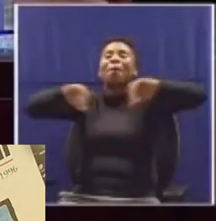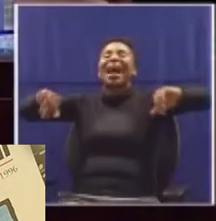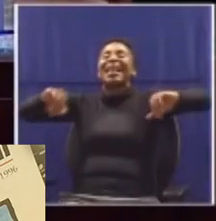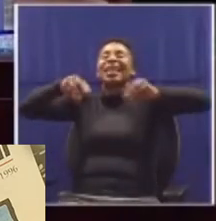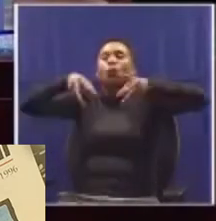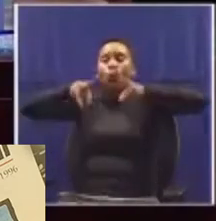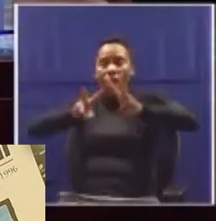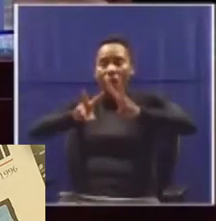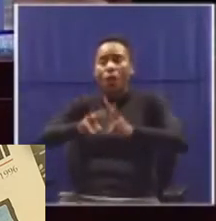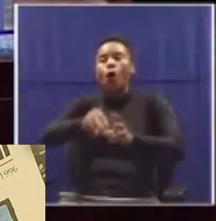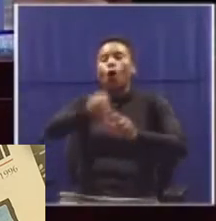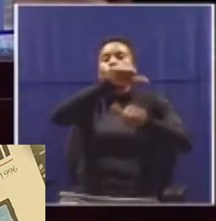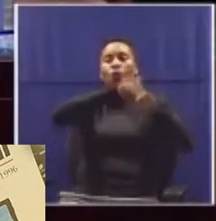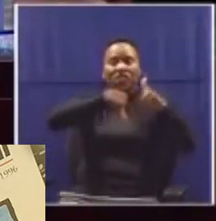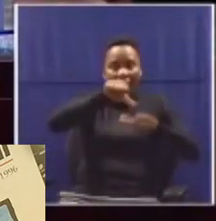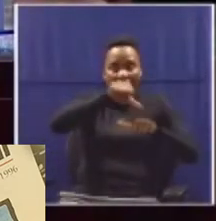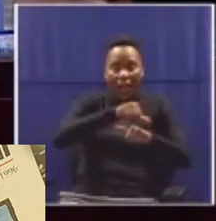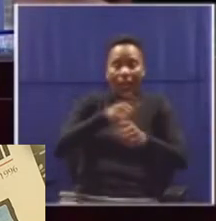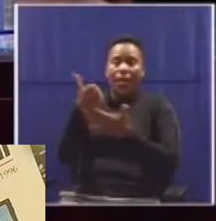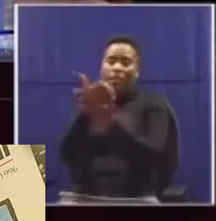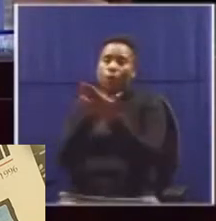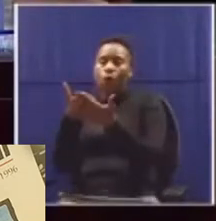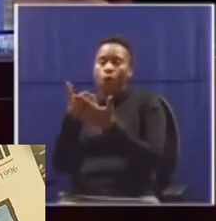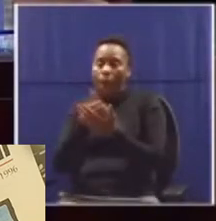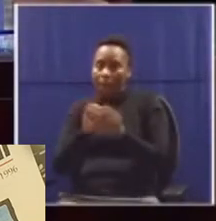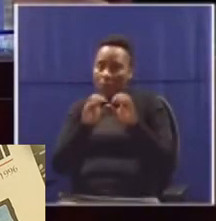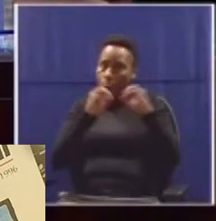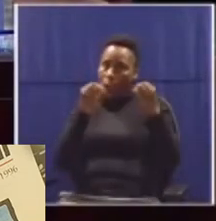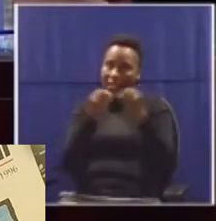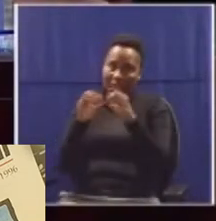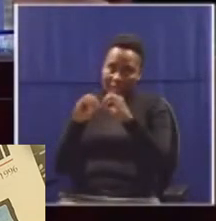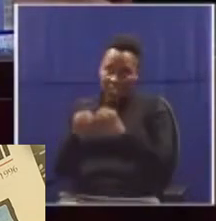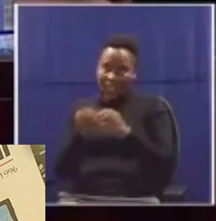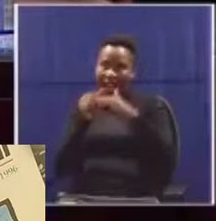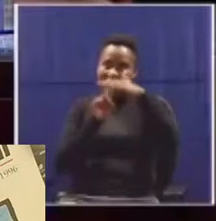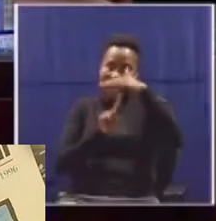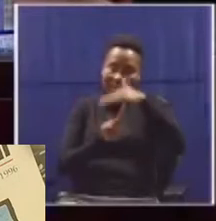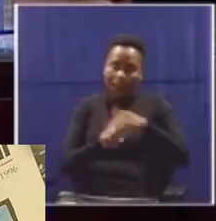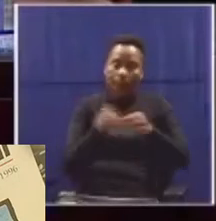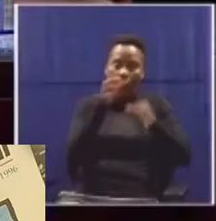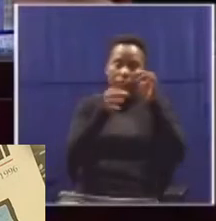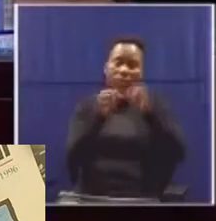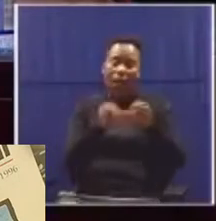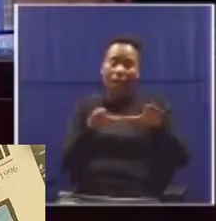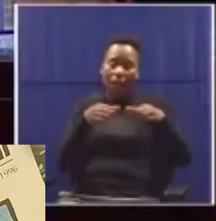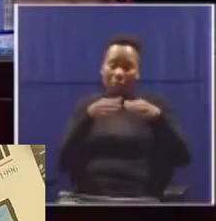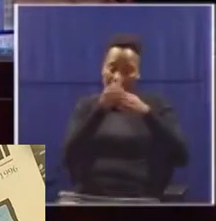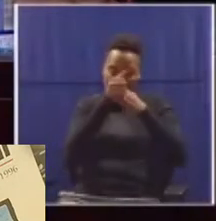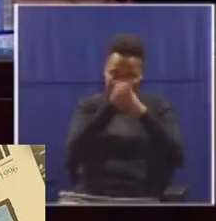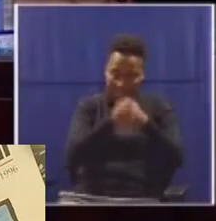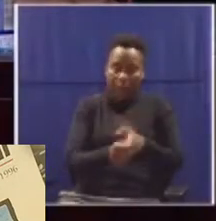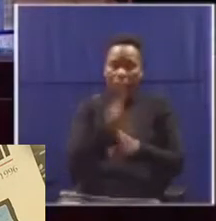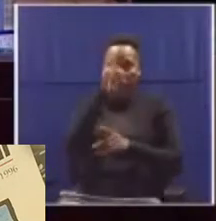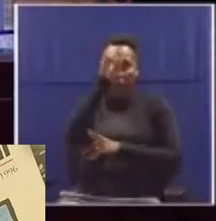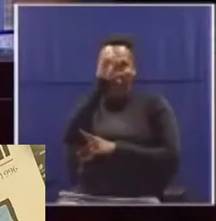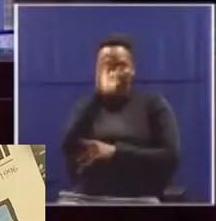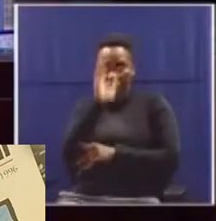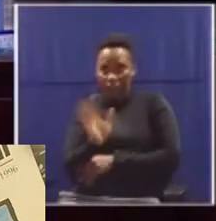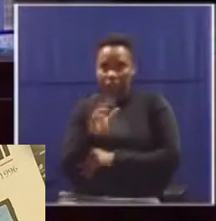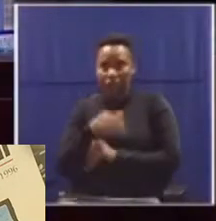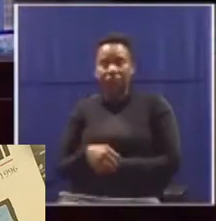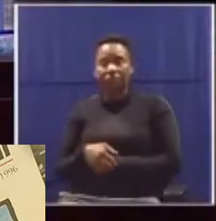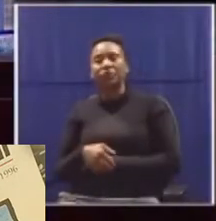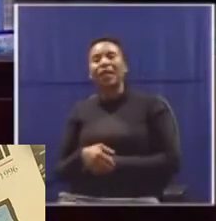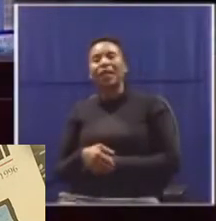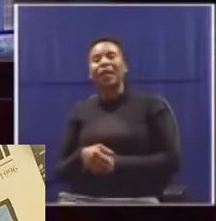Social and economic organizations merely under the political leadership of blacks it is for